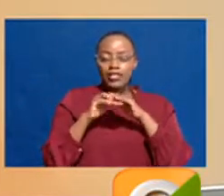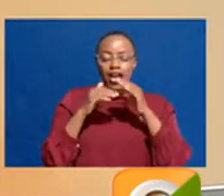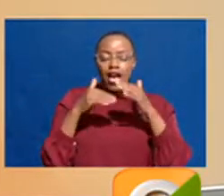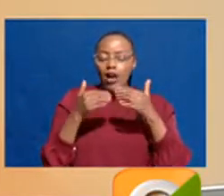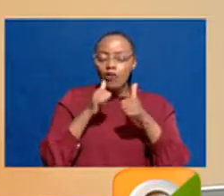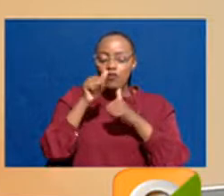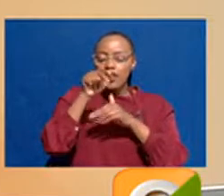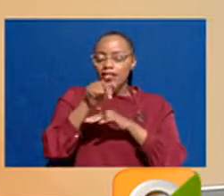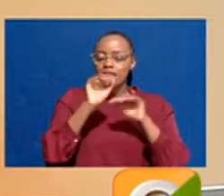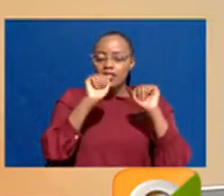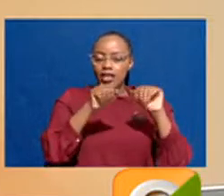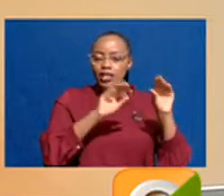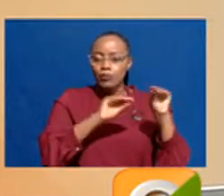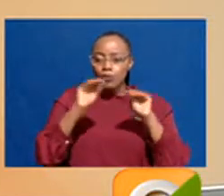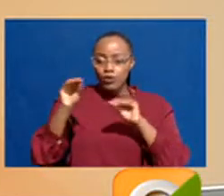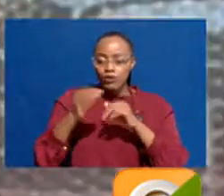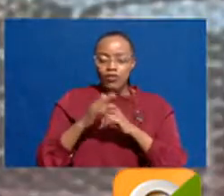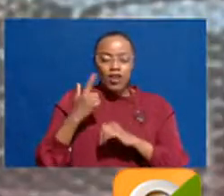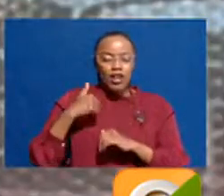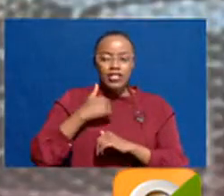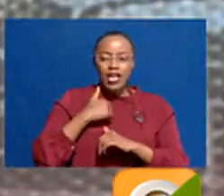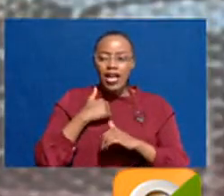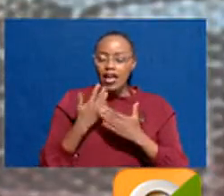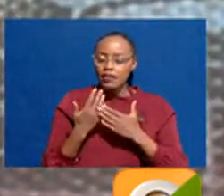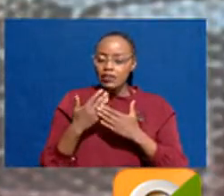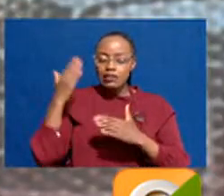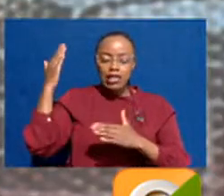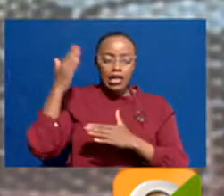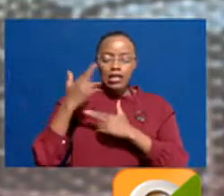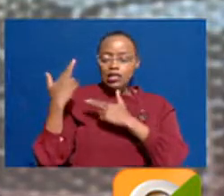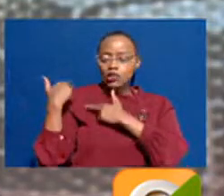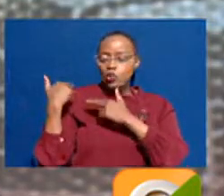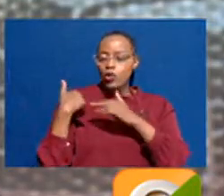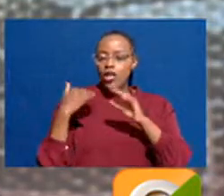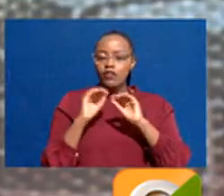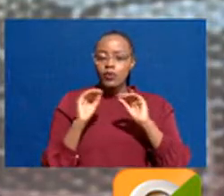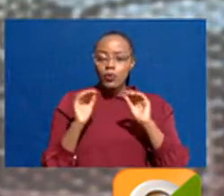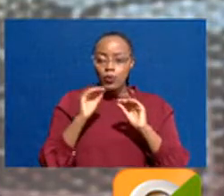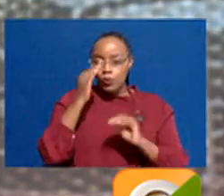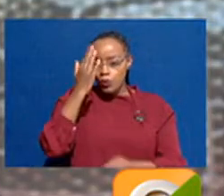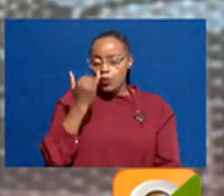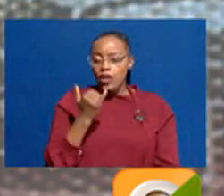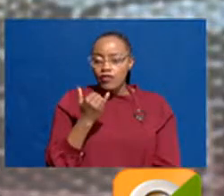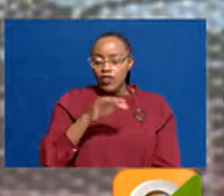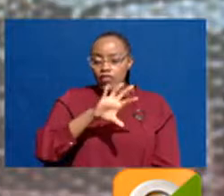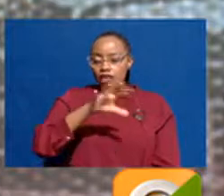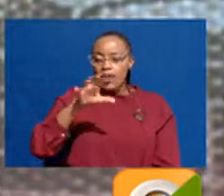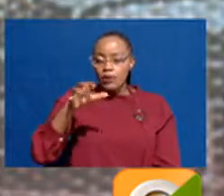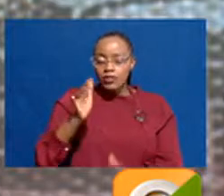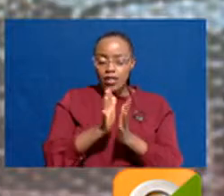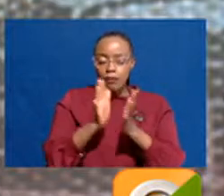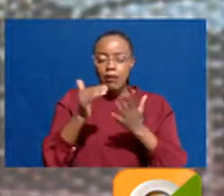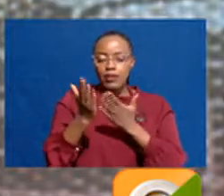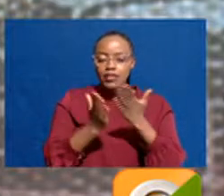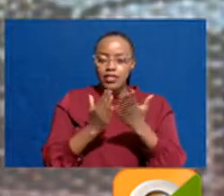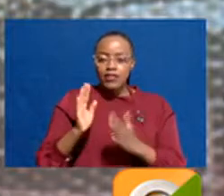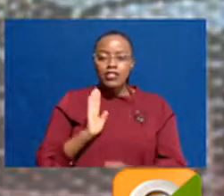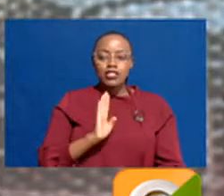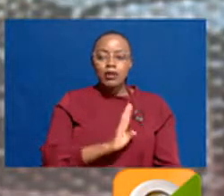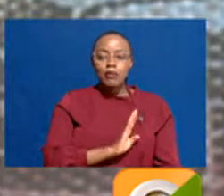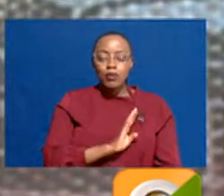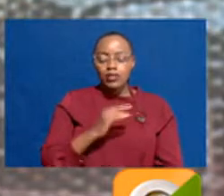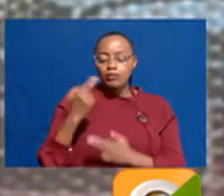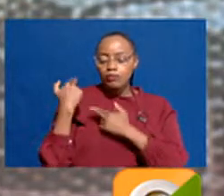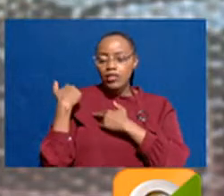far that goes? We don't have a direct role because the County Public Service Board has